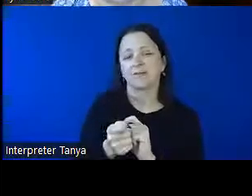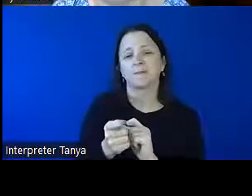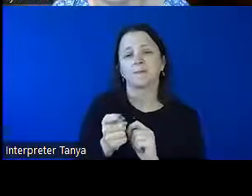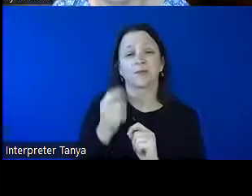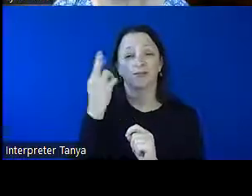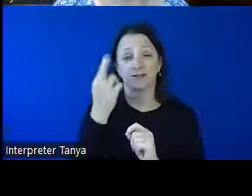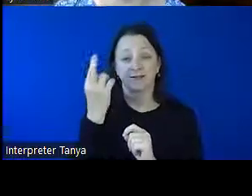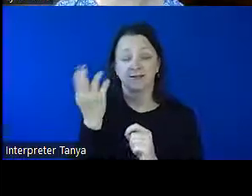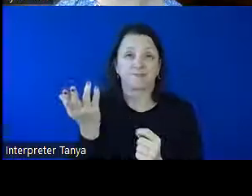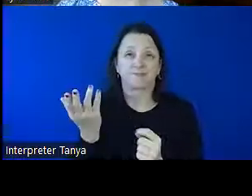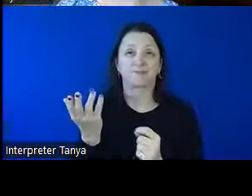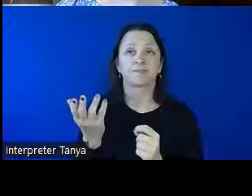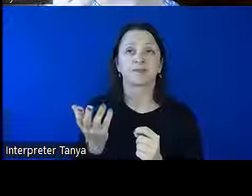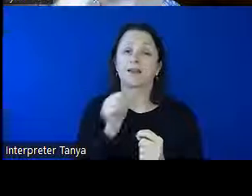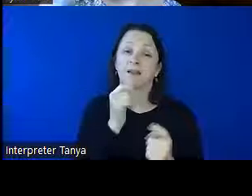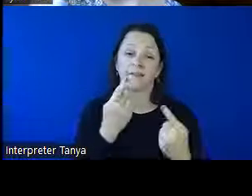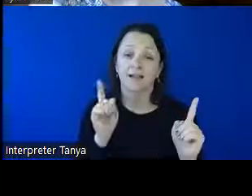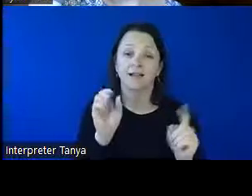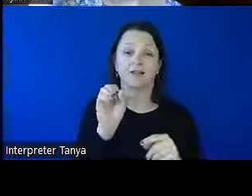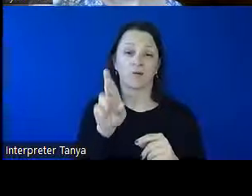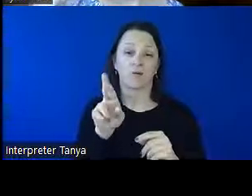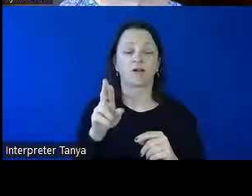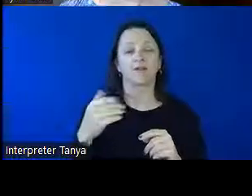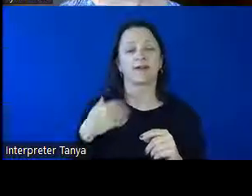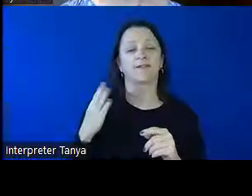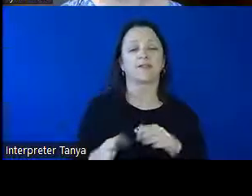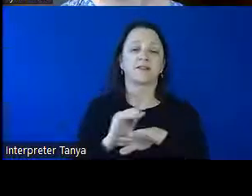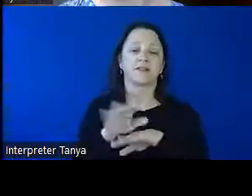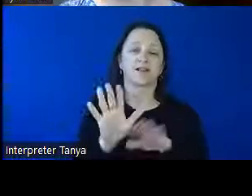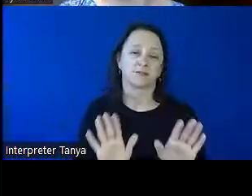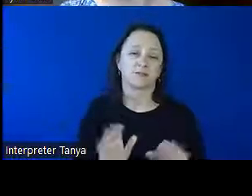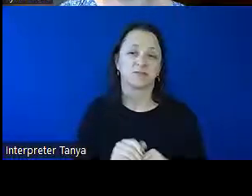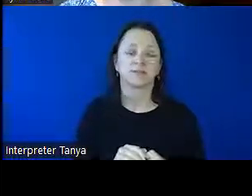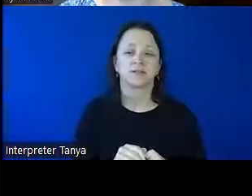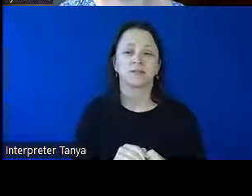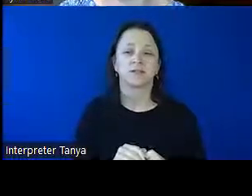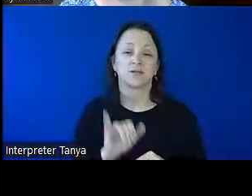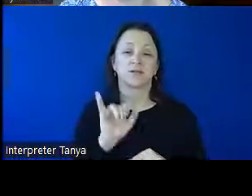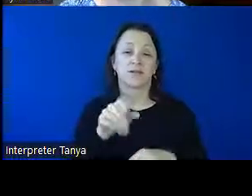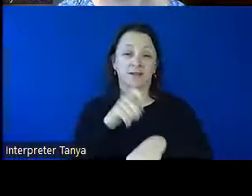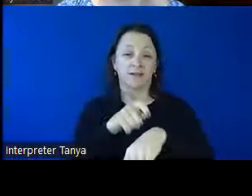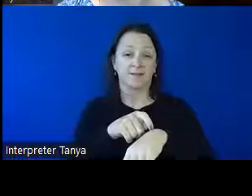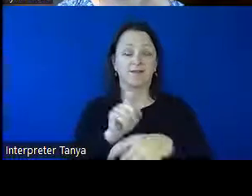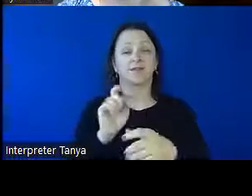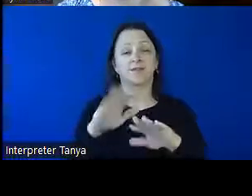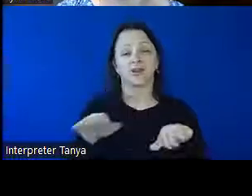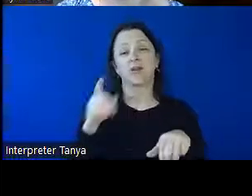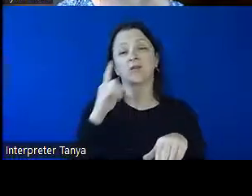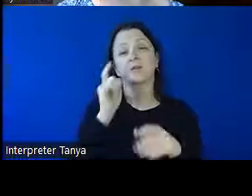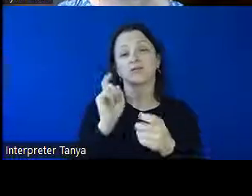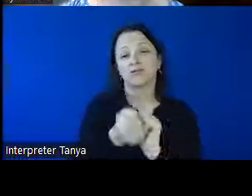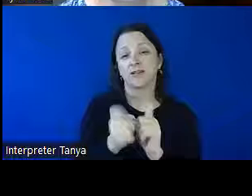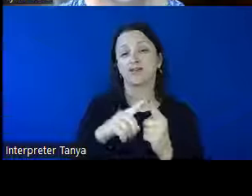it hasn't been effective or the child's having side effects. And at that point, the child will change to either a different